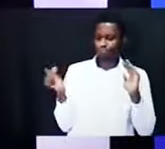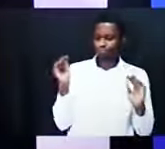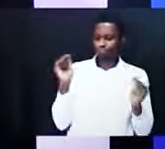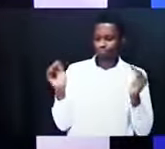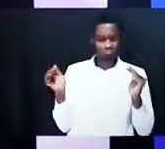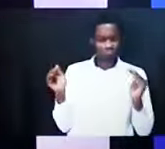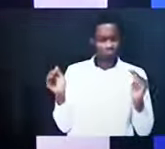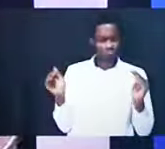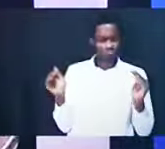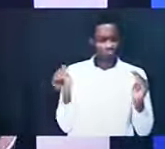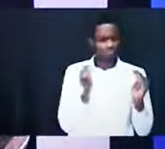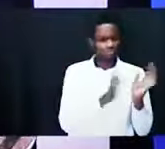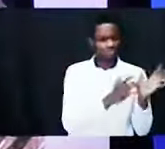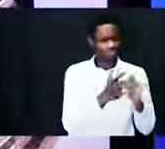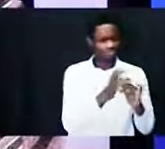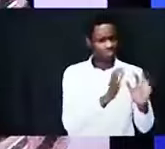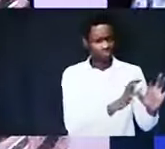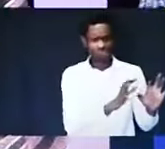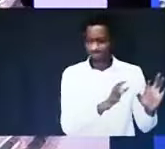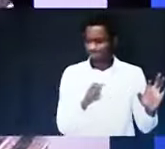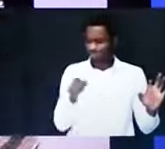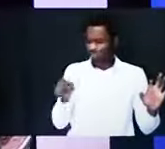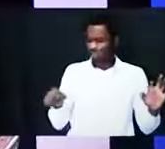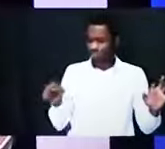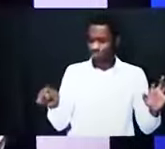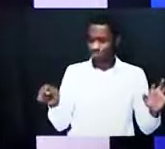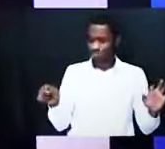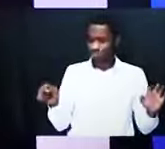to by the scribes.